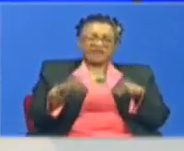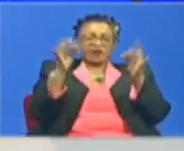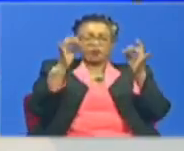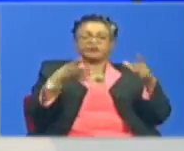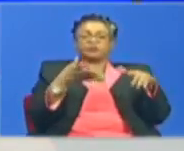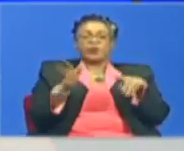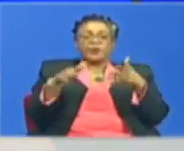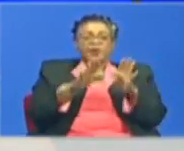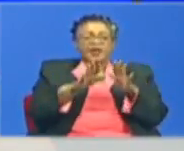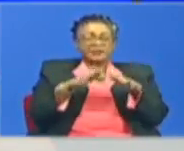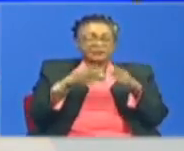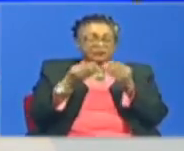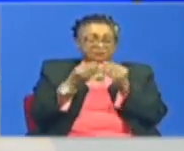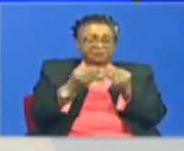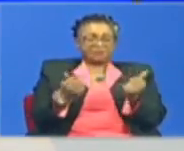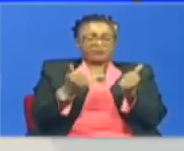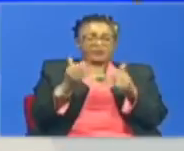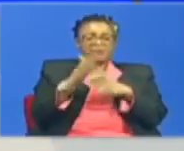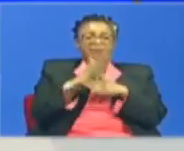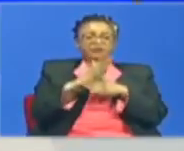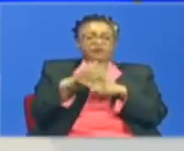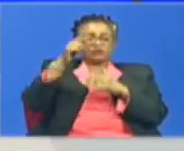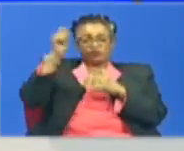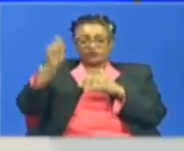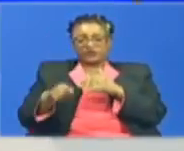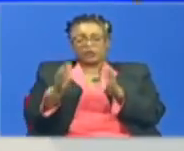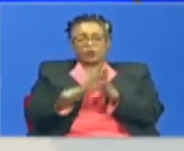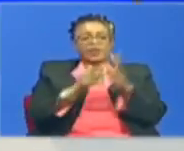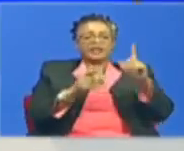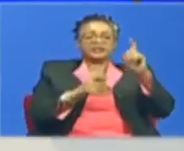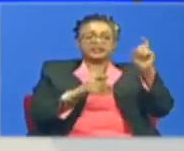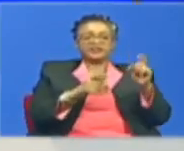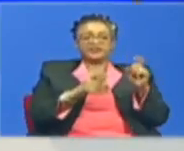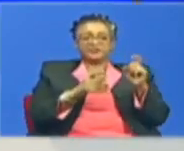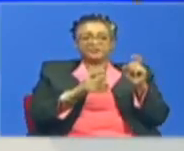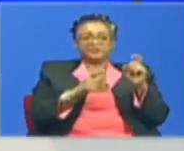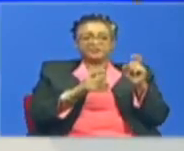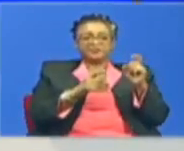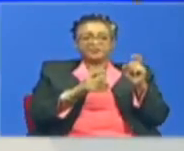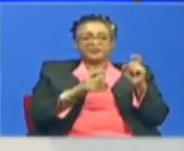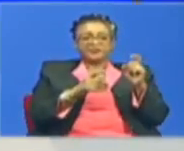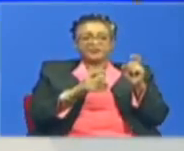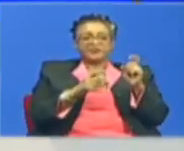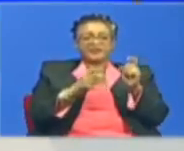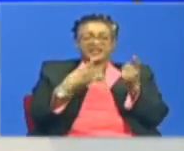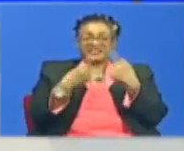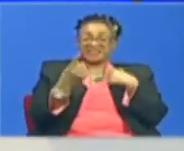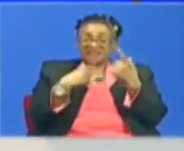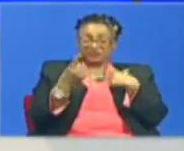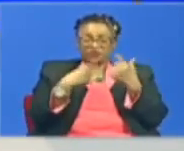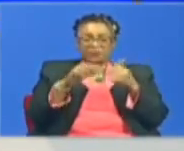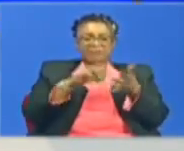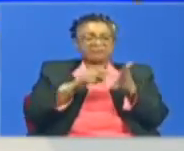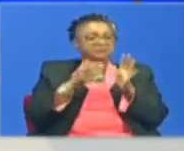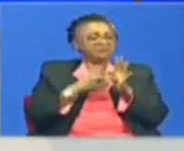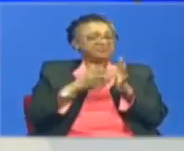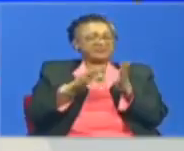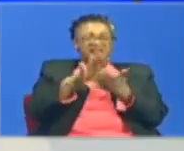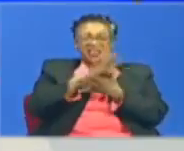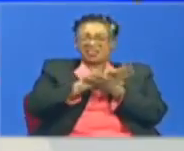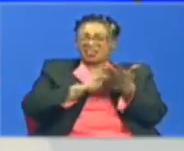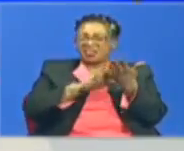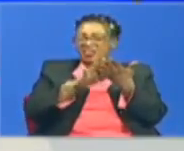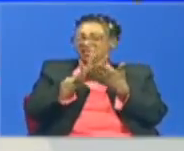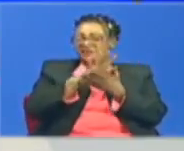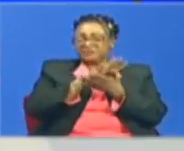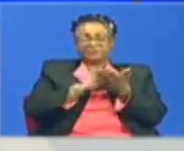the stalemate between the judiciary and the executive. And while the details of the discussions remain scanty, Maraga, who met